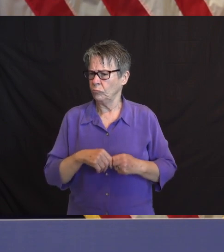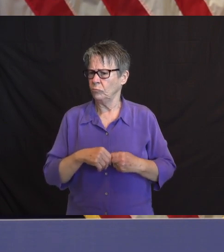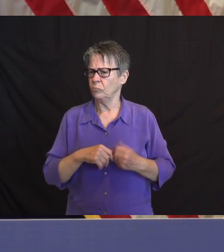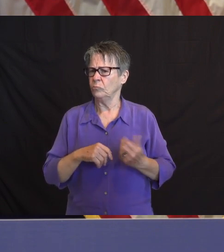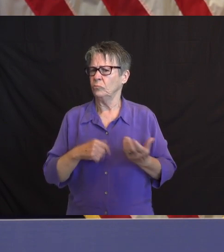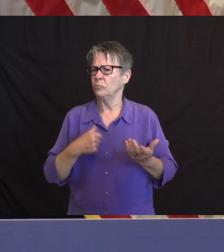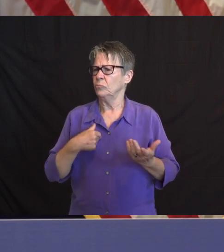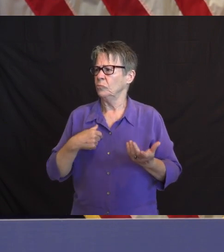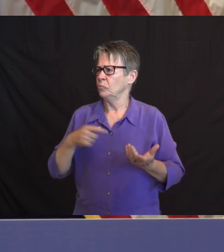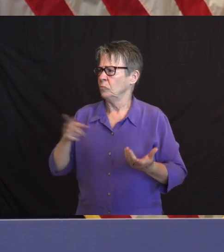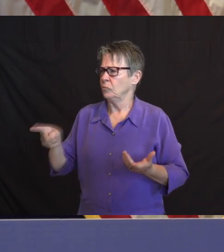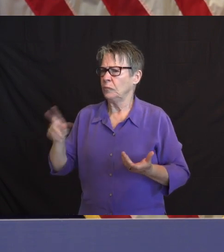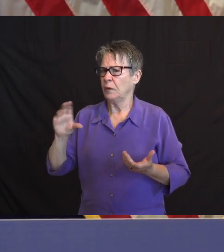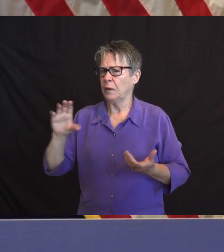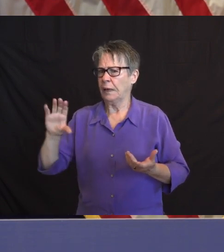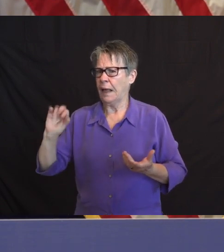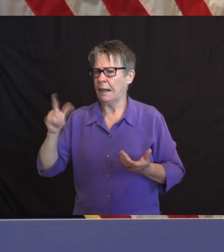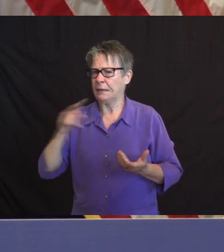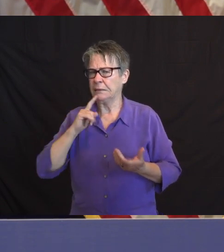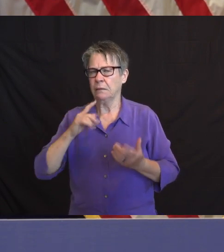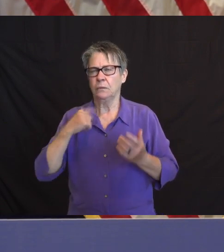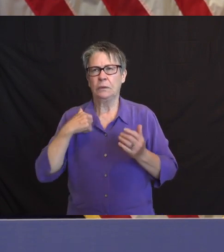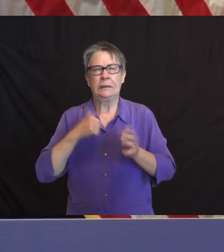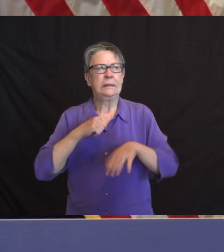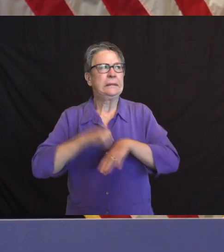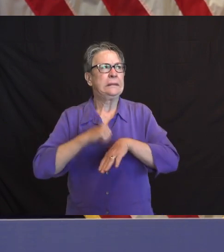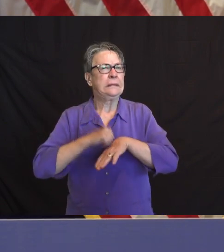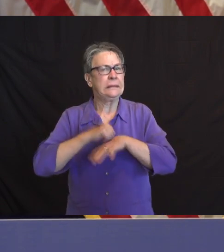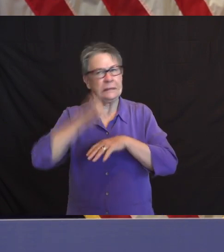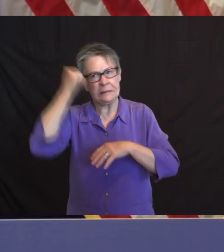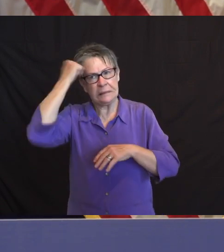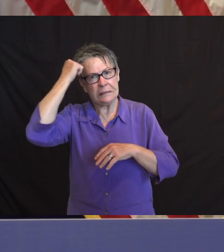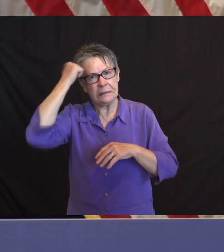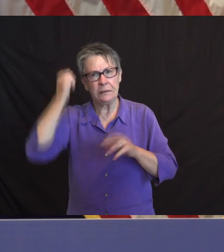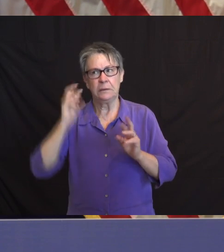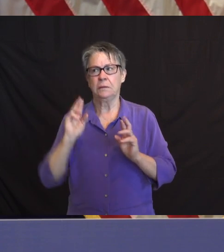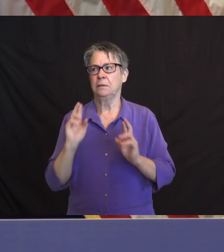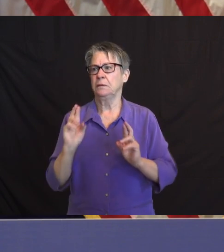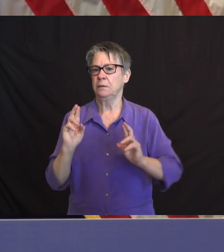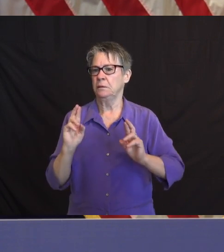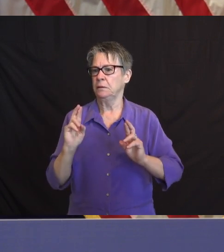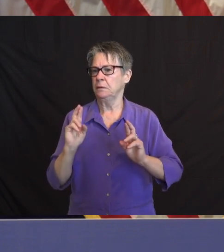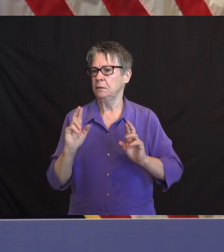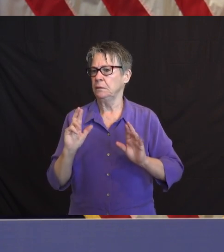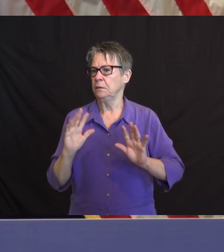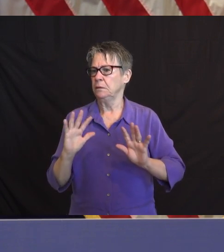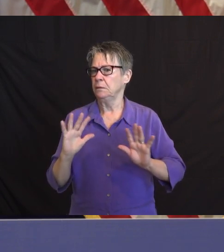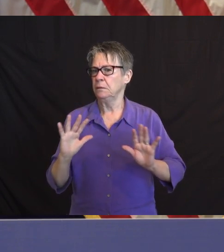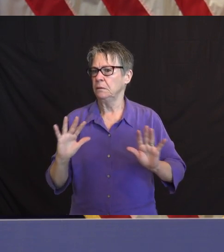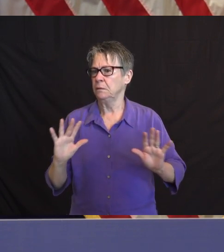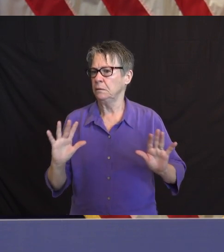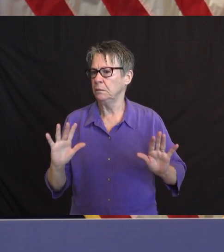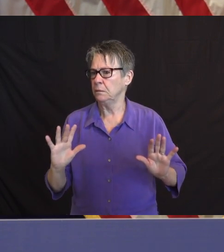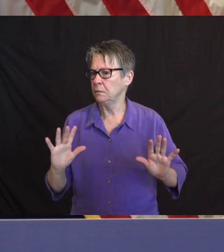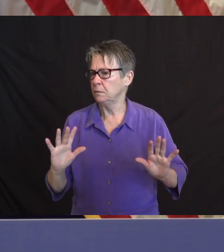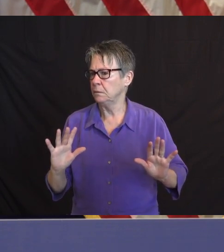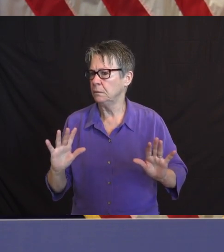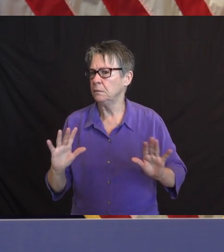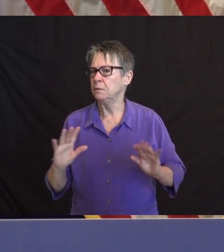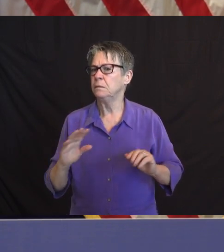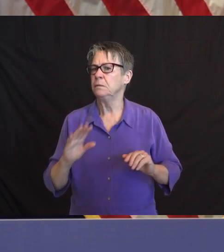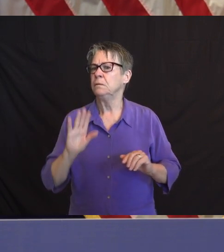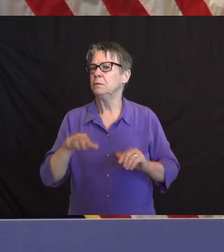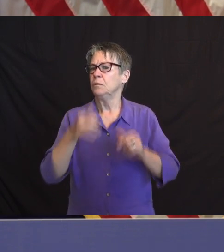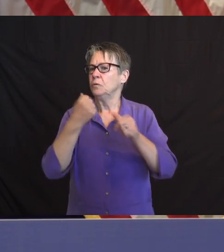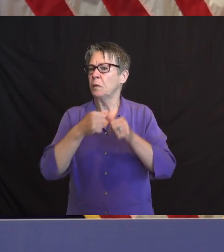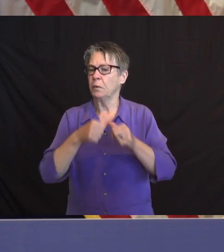the child inflammation syndrome has not led to any loss of life. I always hit the wood on that. It has to stay peaceful, but